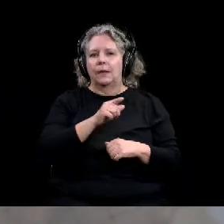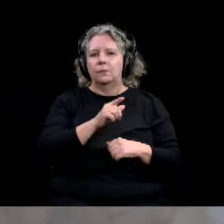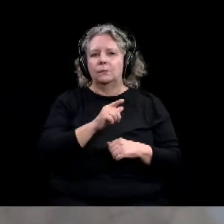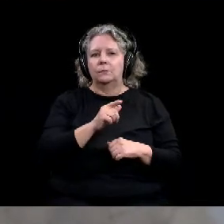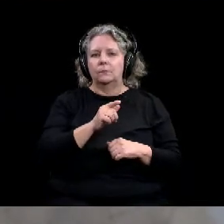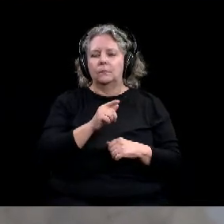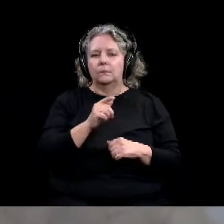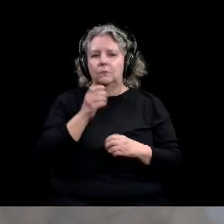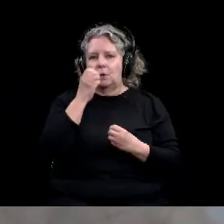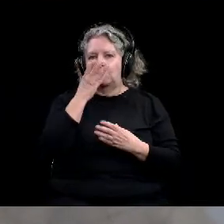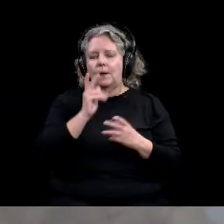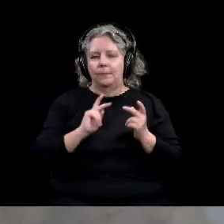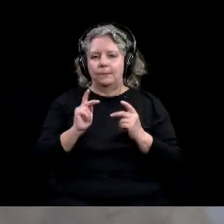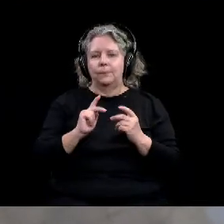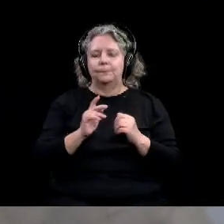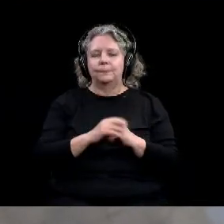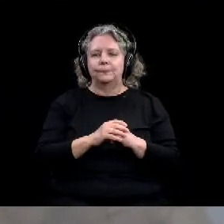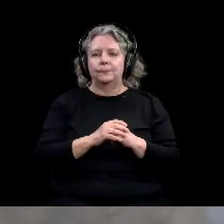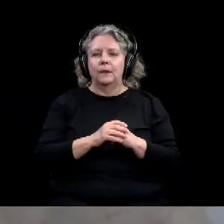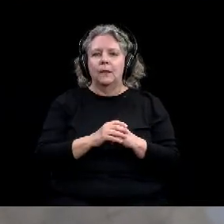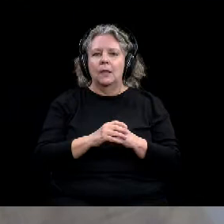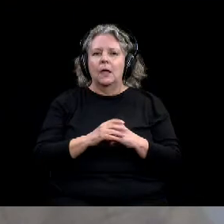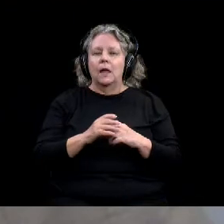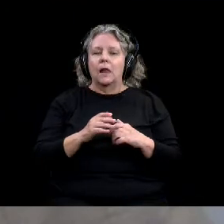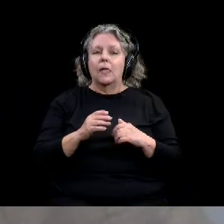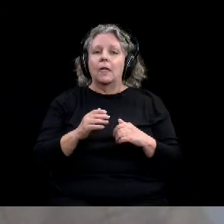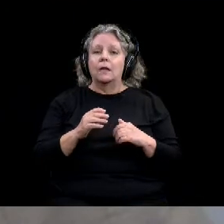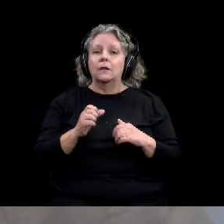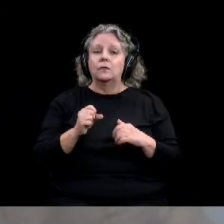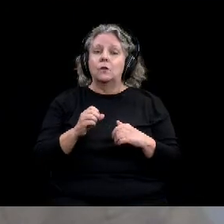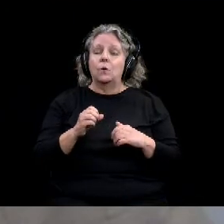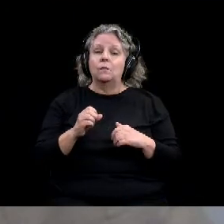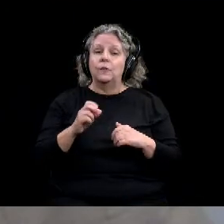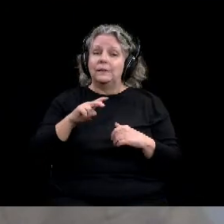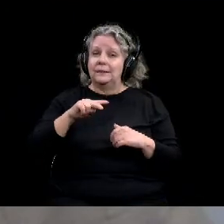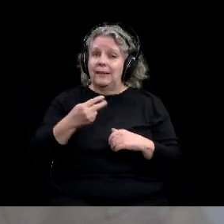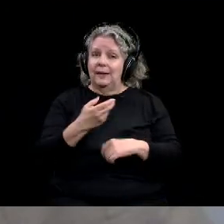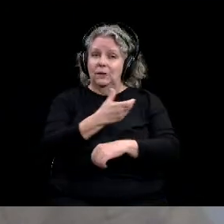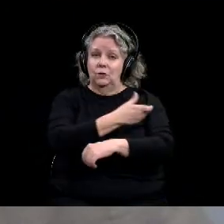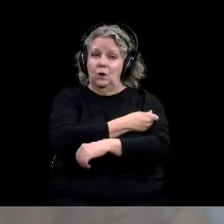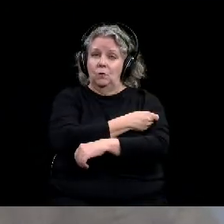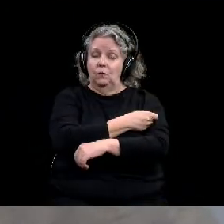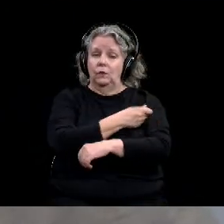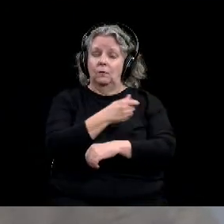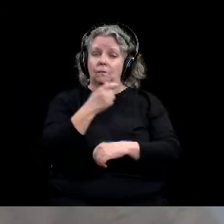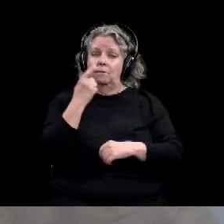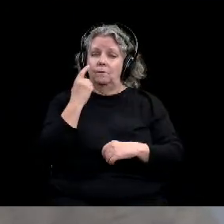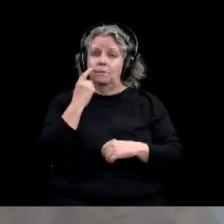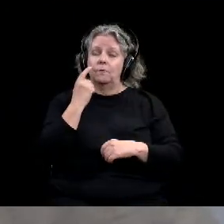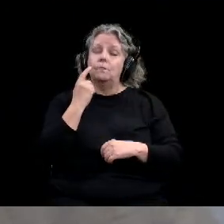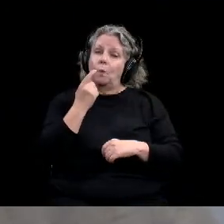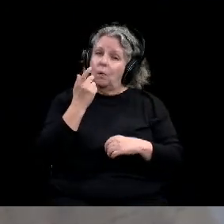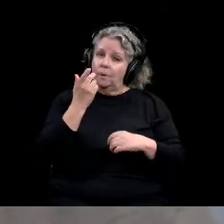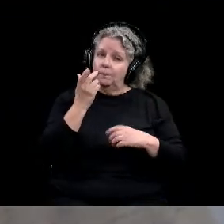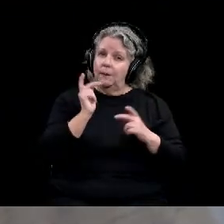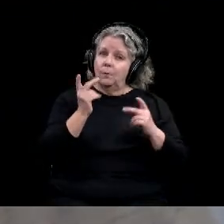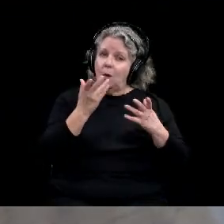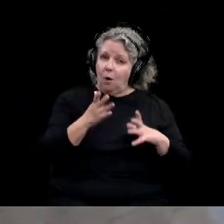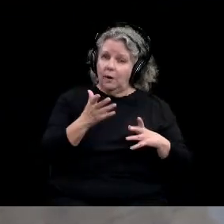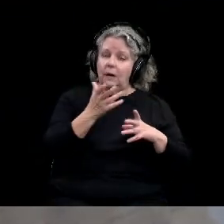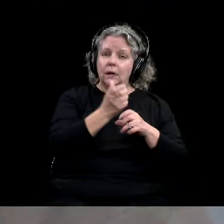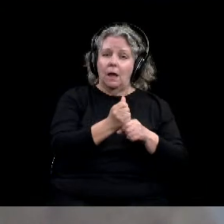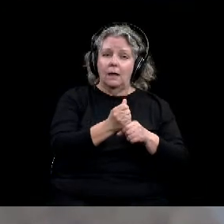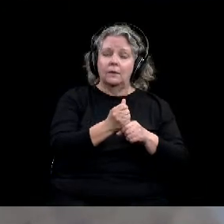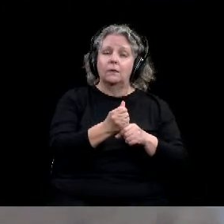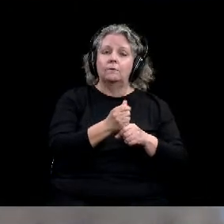second dose for those individuals who received first dose with the health district. While a lot of the focus lately